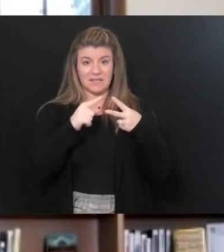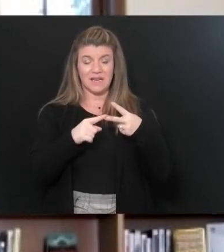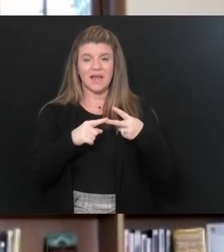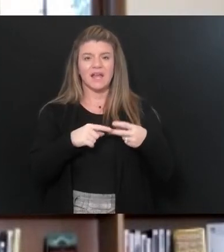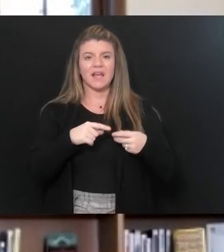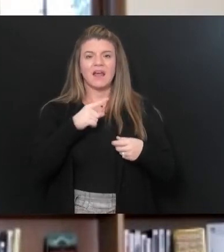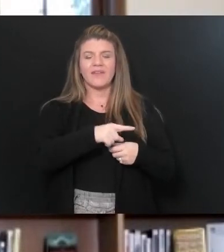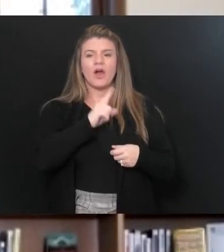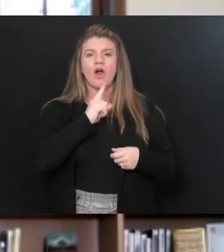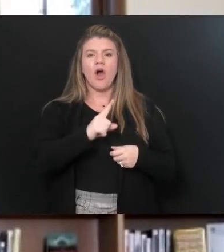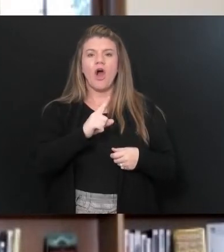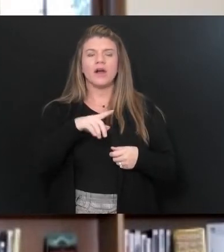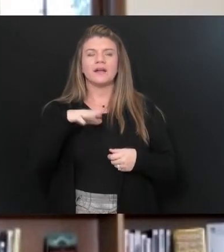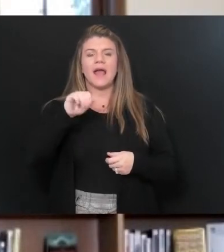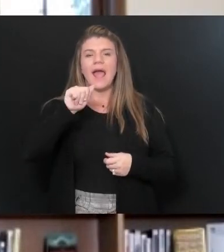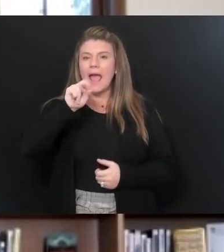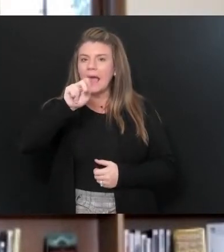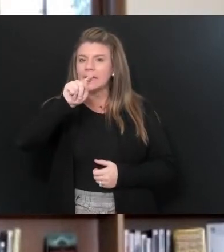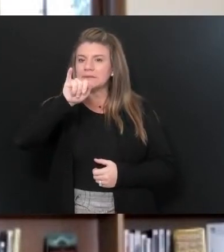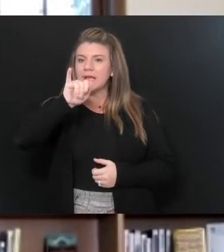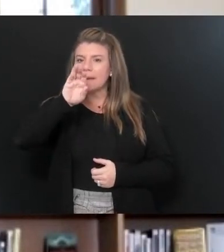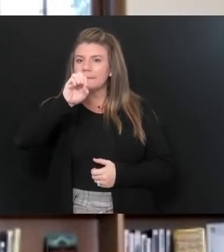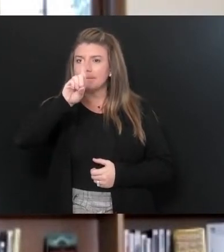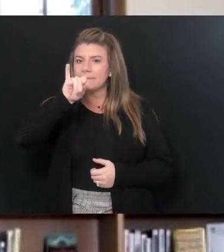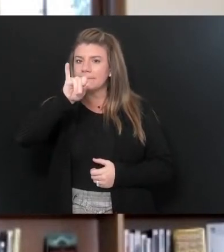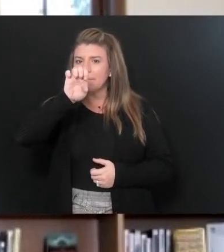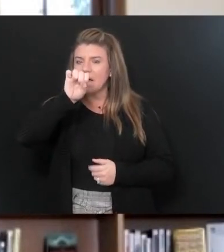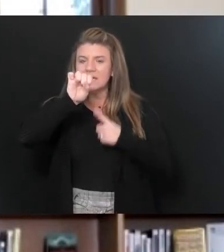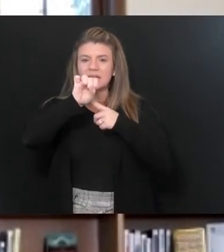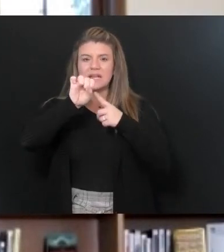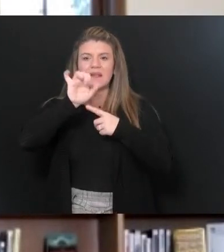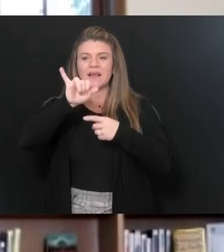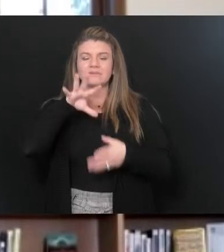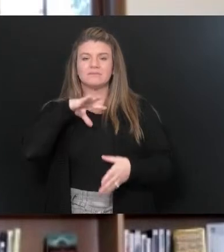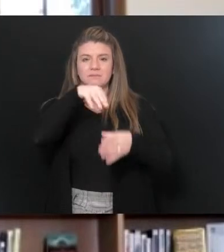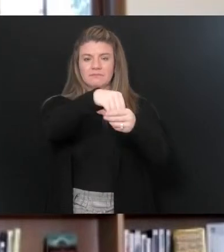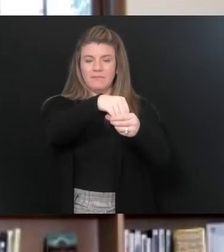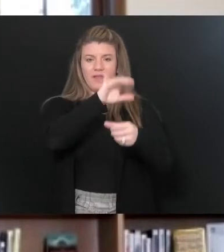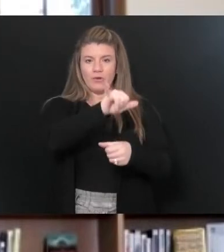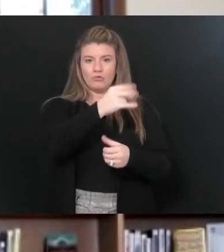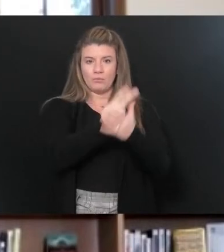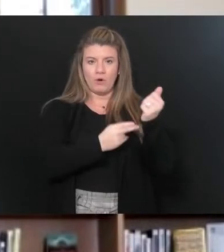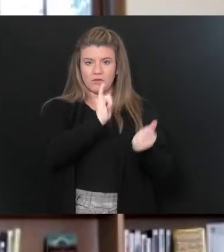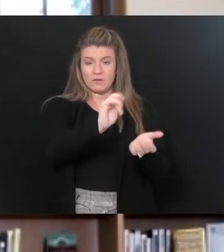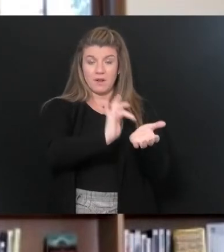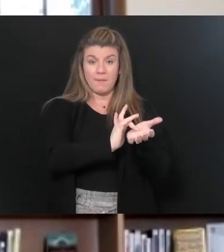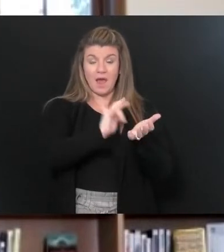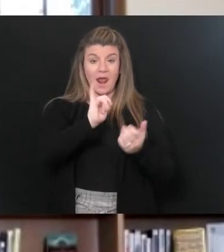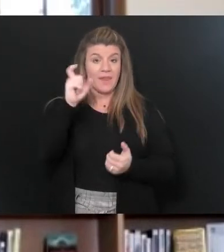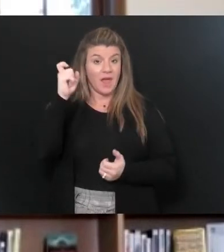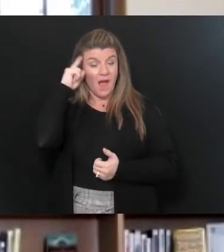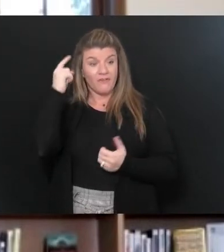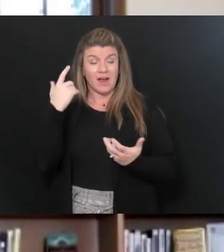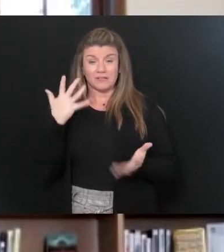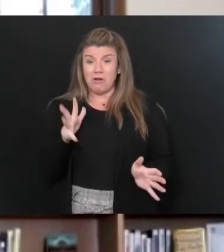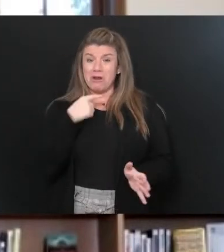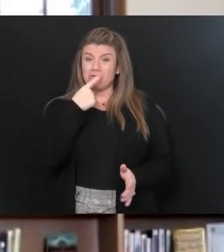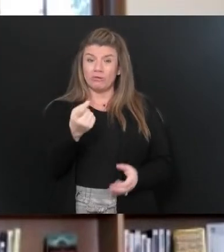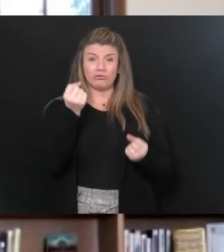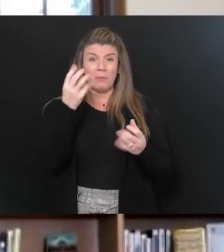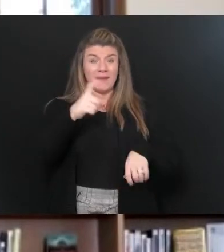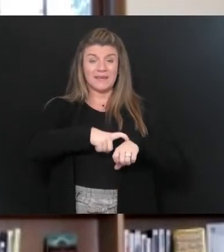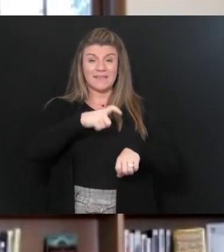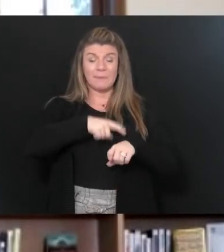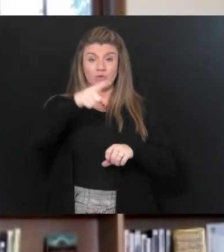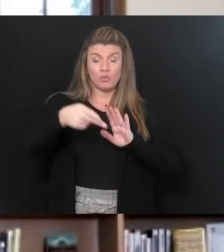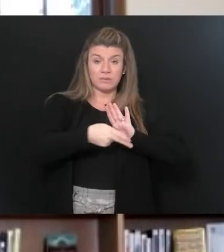drug, or monoclonal antibodies that most people have heard of in the media. And as the governor stated, and he said on several briefings, if you're diagnosed